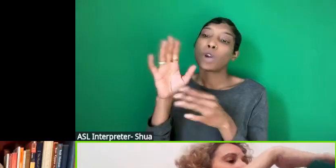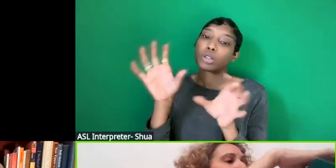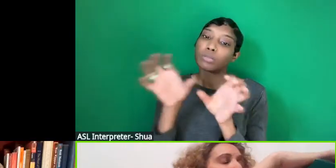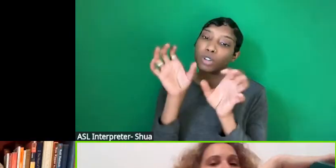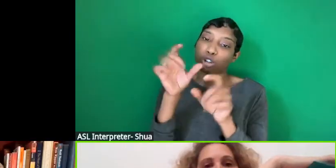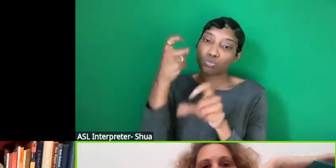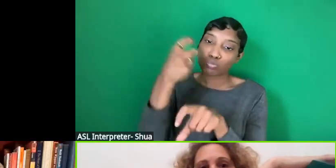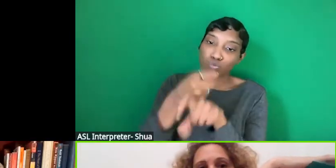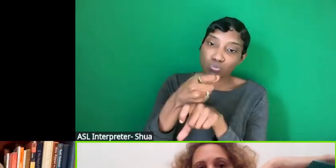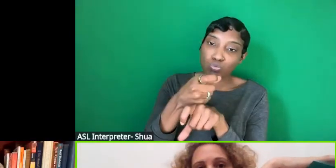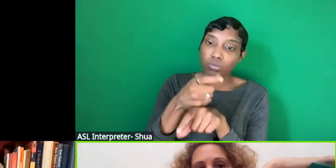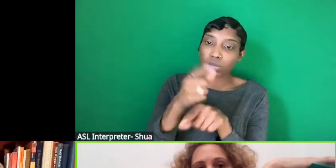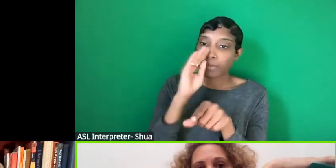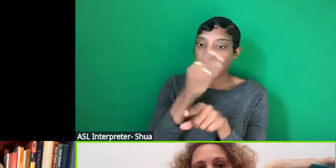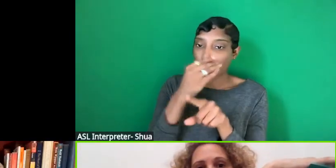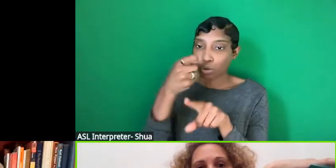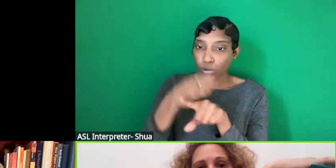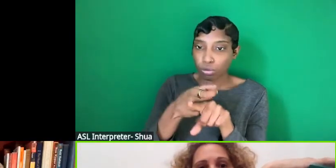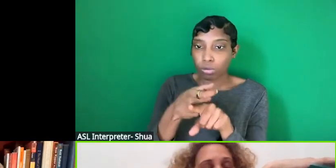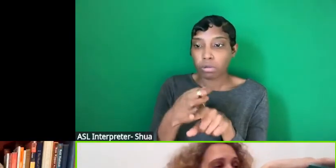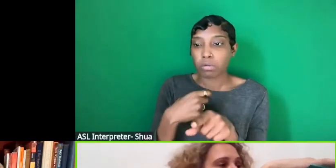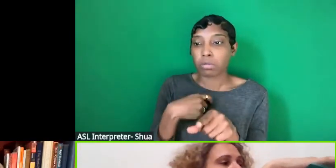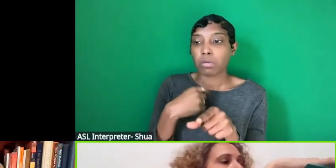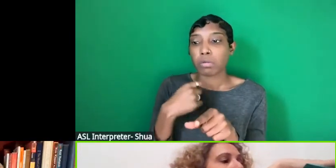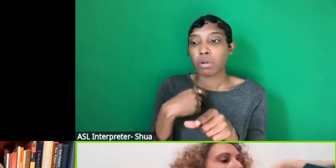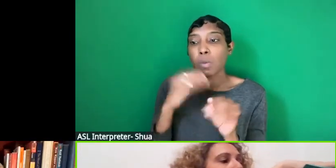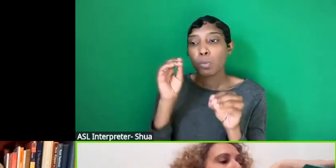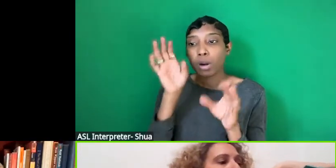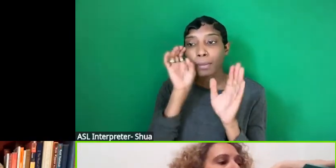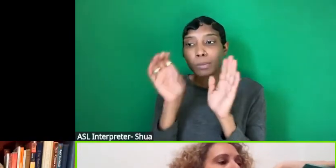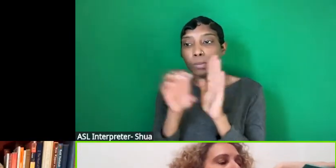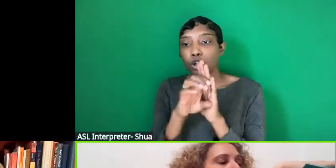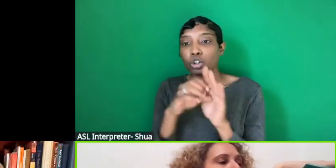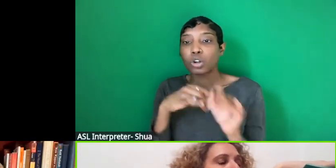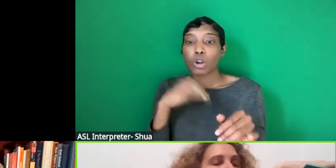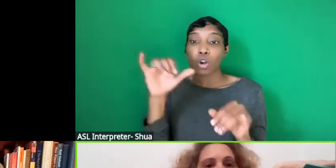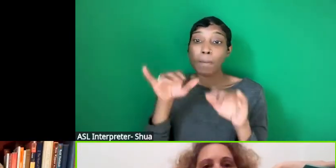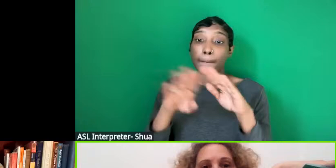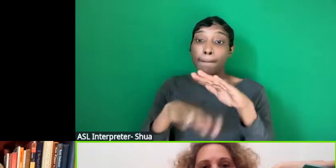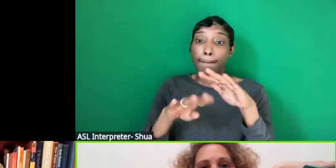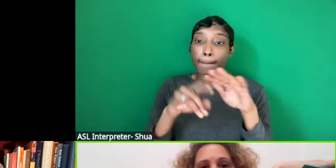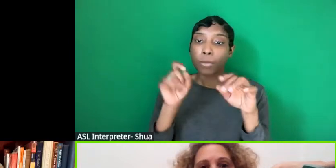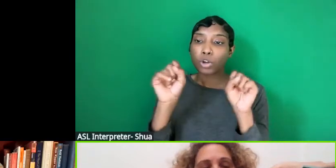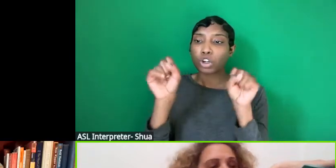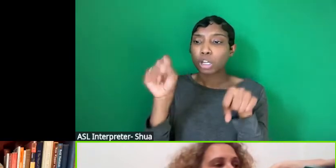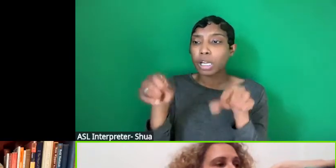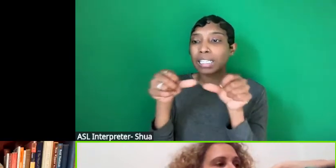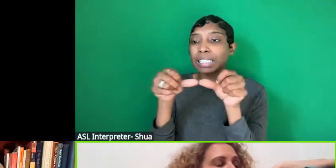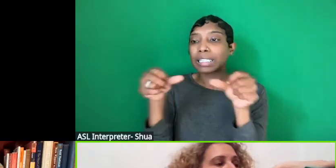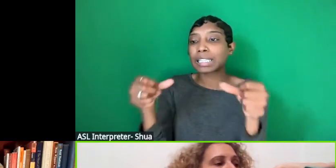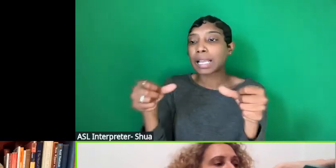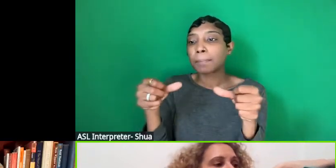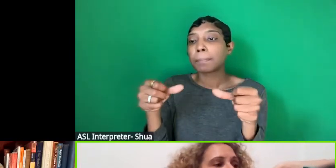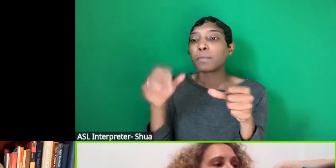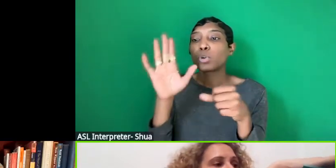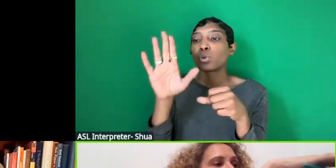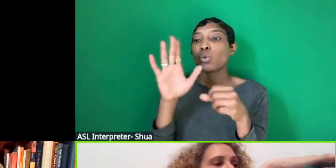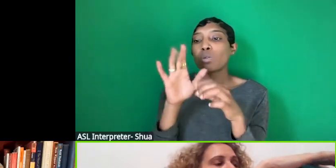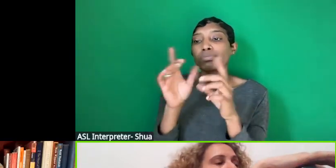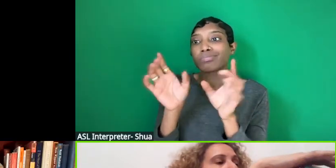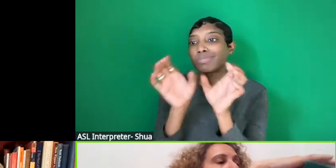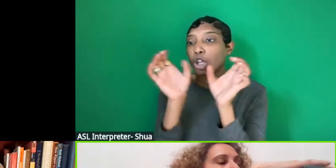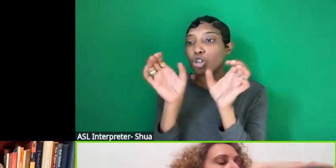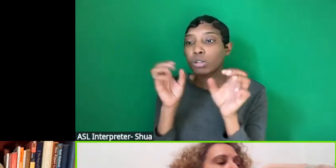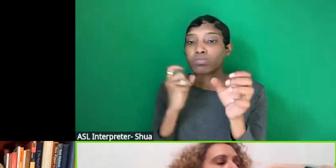here. I was thinking I was going to put in this middle of this, I would put a picture. Also on the bottom, you can also take your embellishments, just put them all